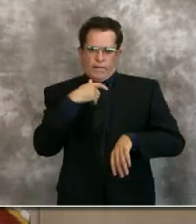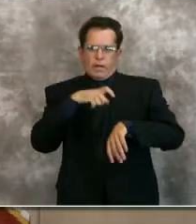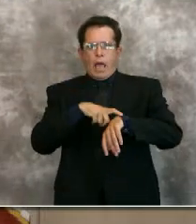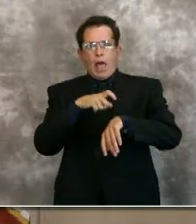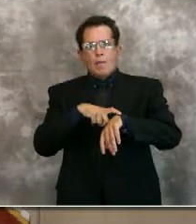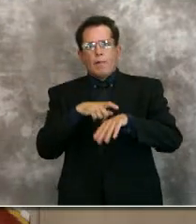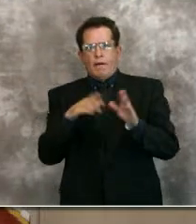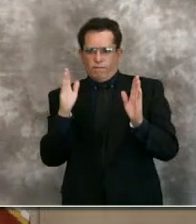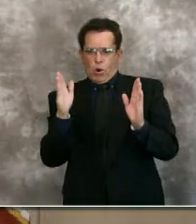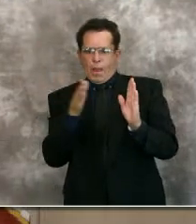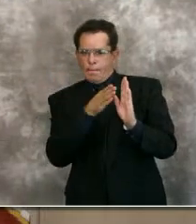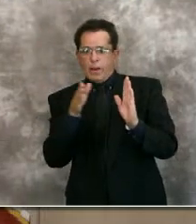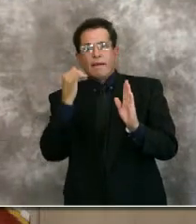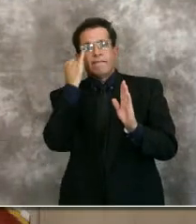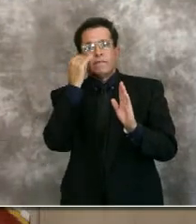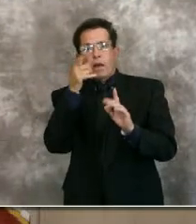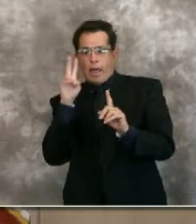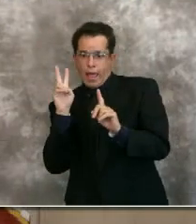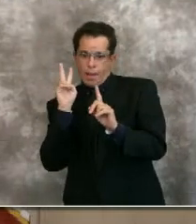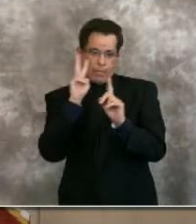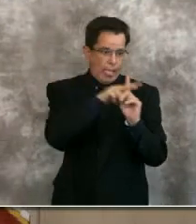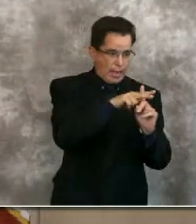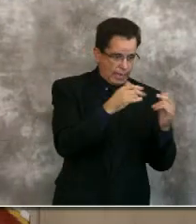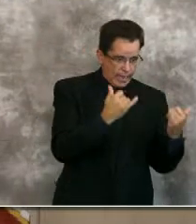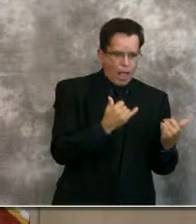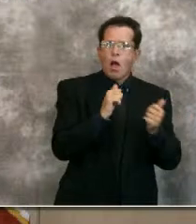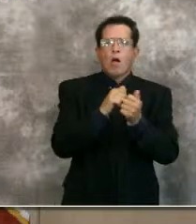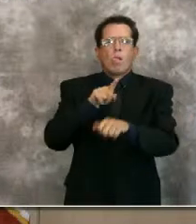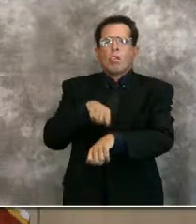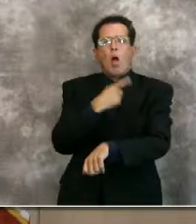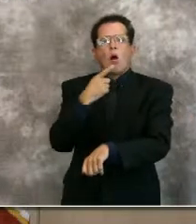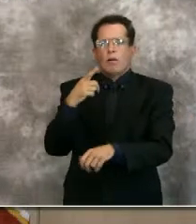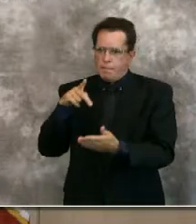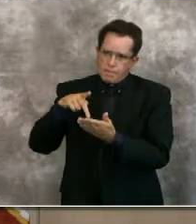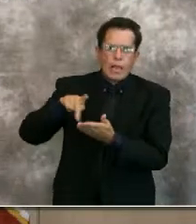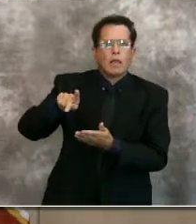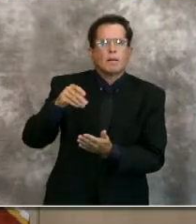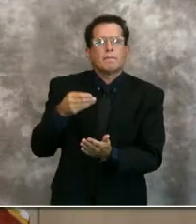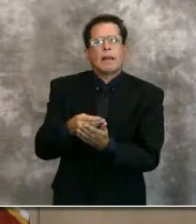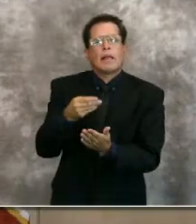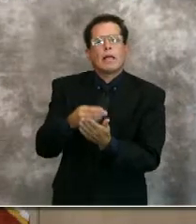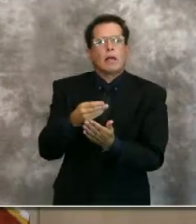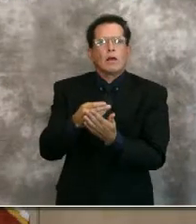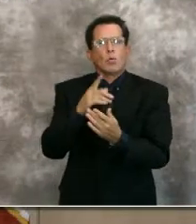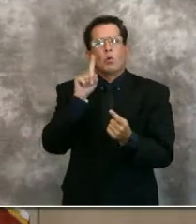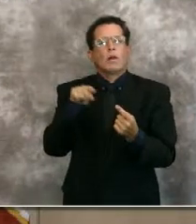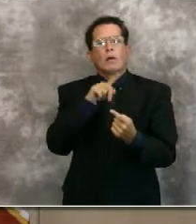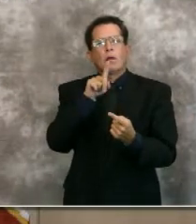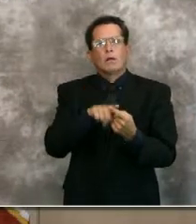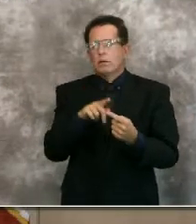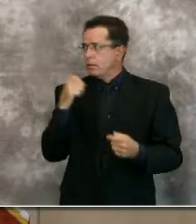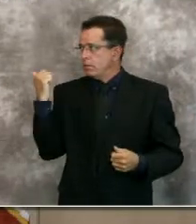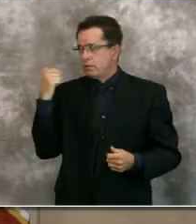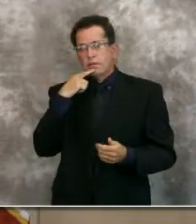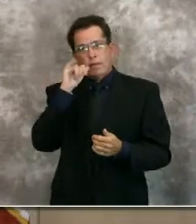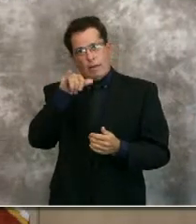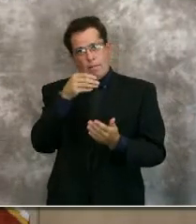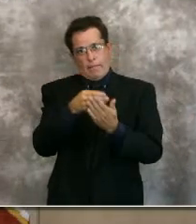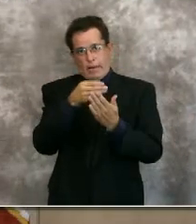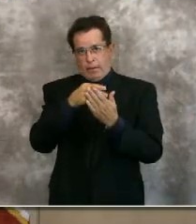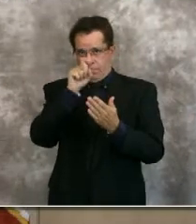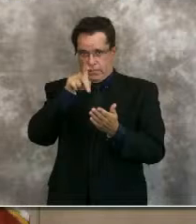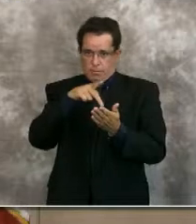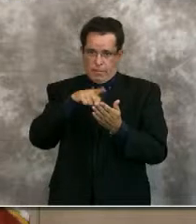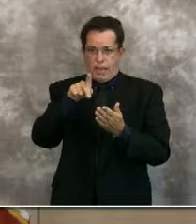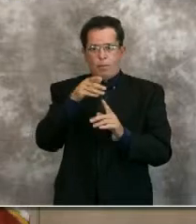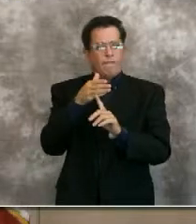in an application to when they might be able to get the grant money, and how much can businesses ask for? Just to clarify, the money must be spent by the end